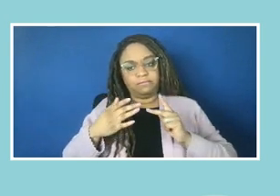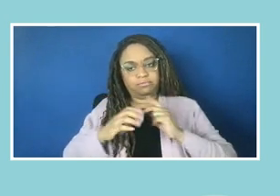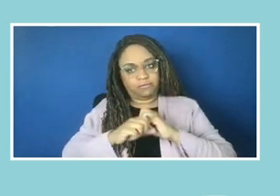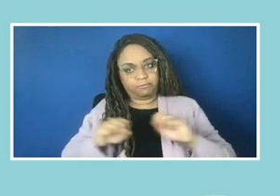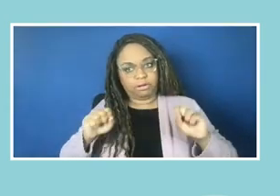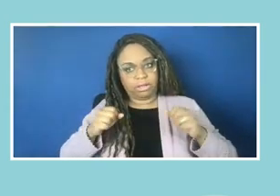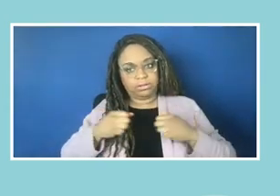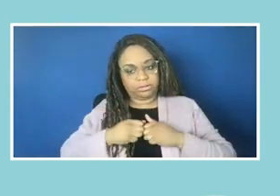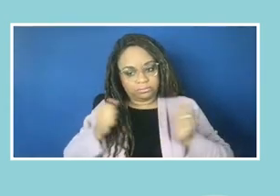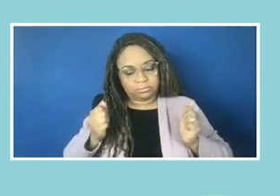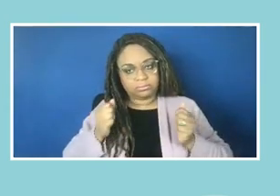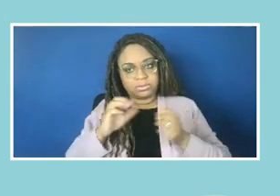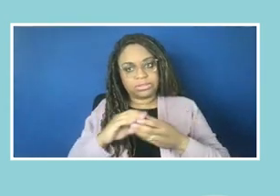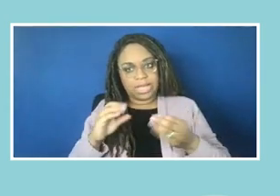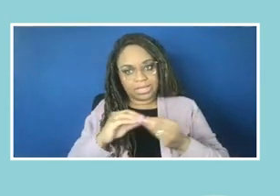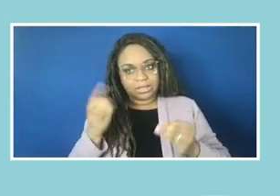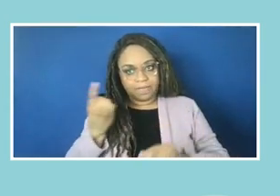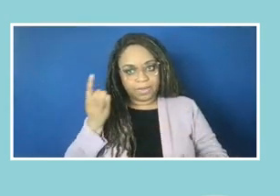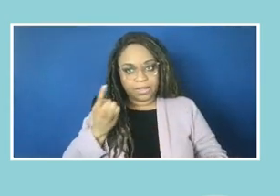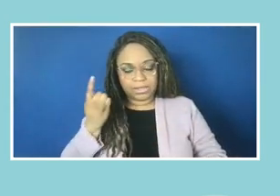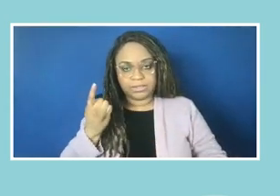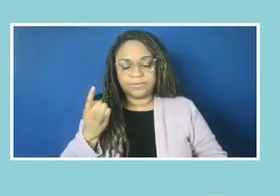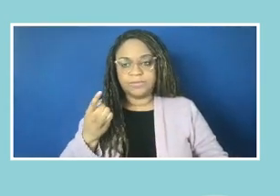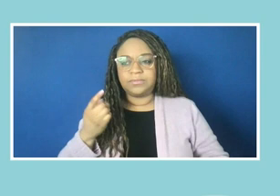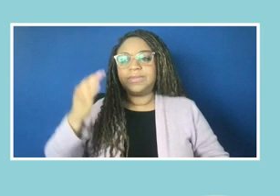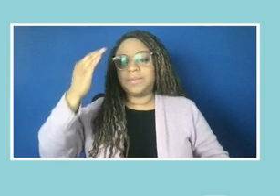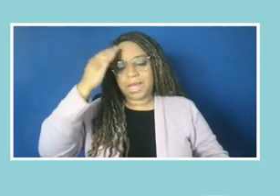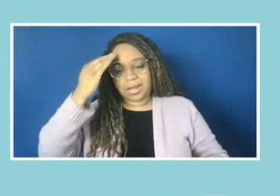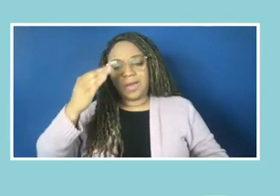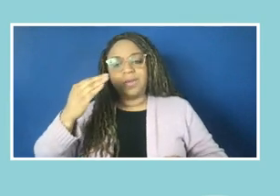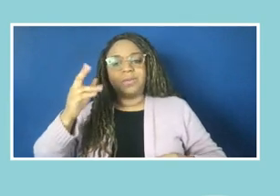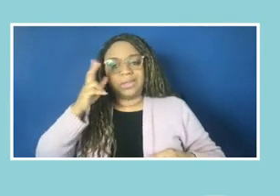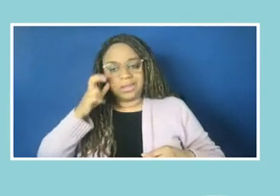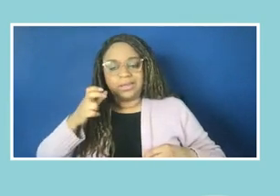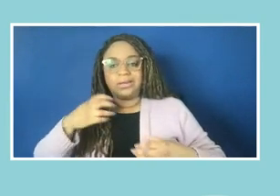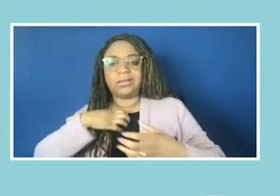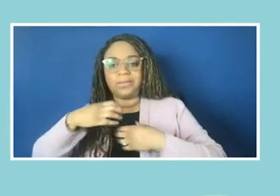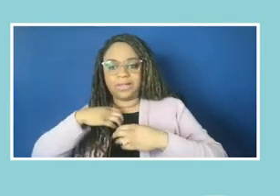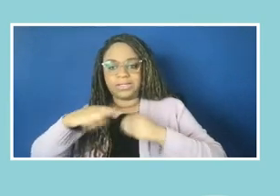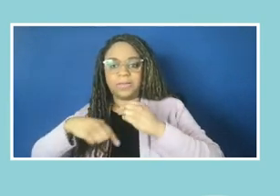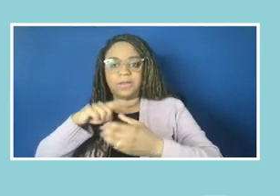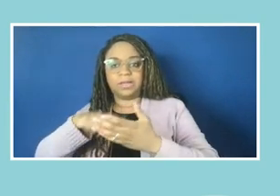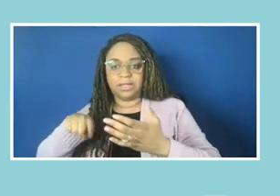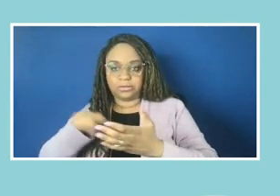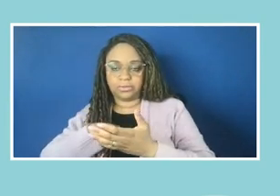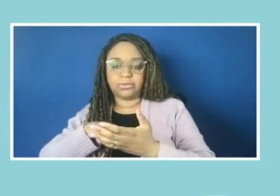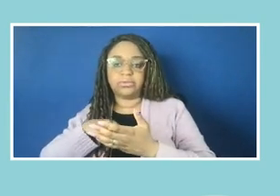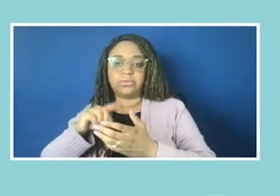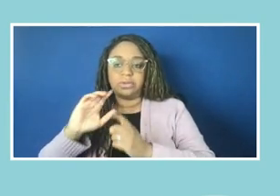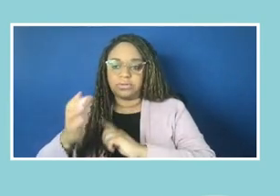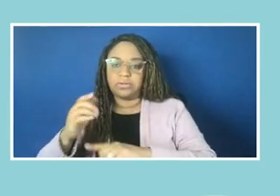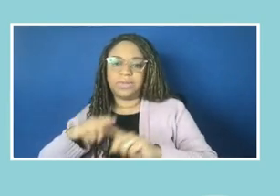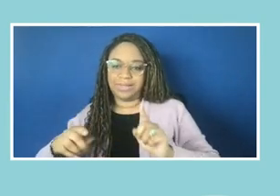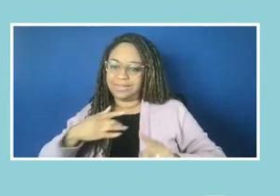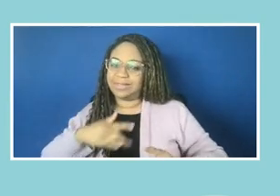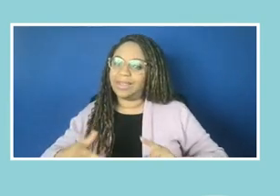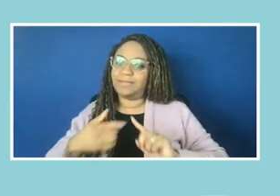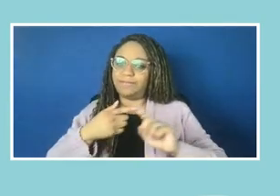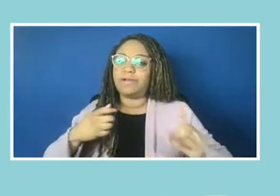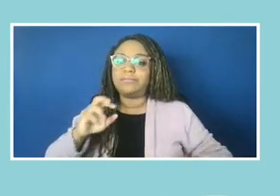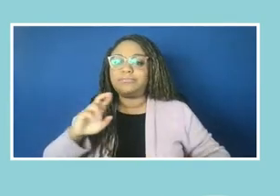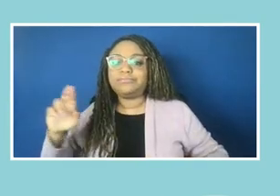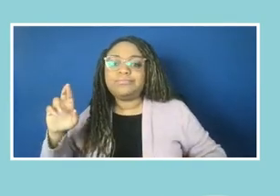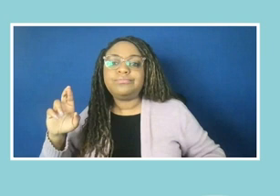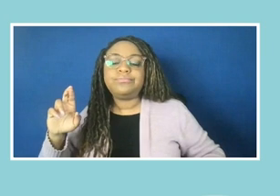when you hear the complaints about cancel culture, and it's ultimately a red herring, and it ultimately means that the right does